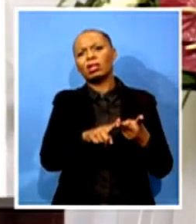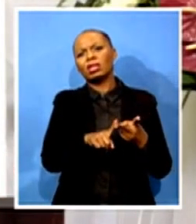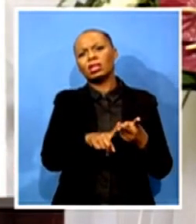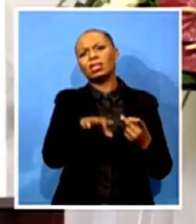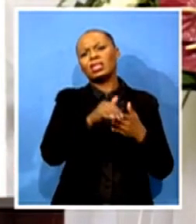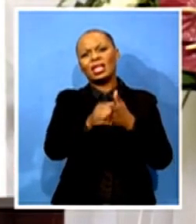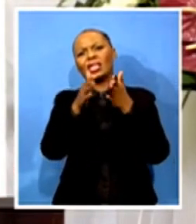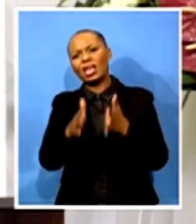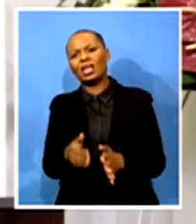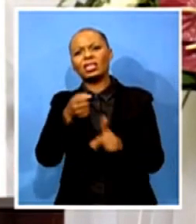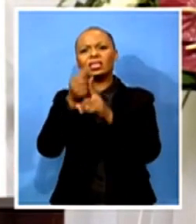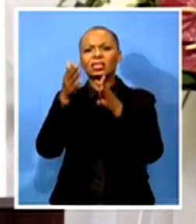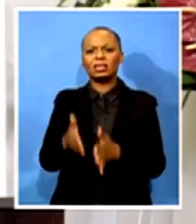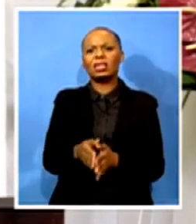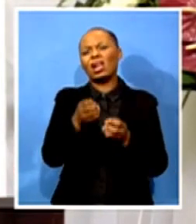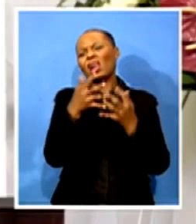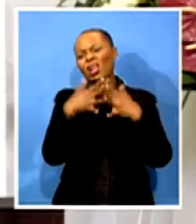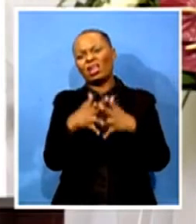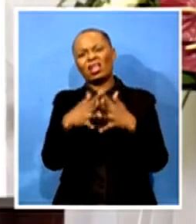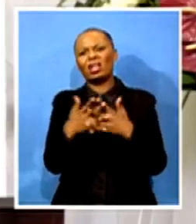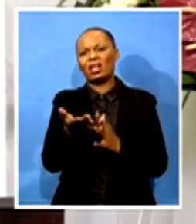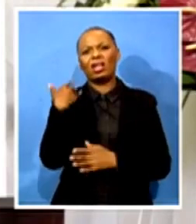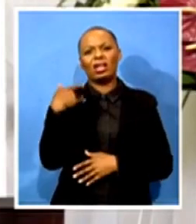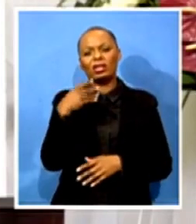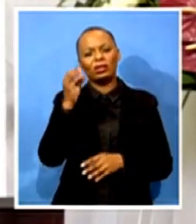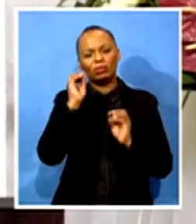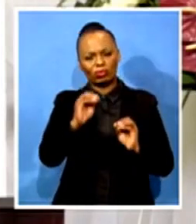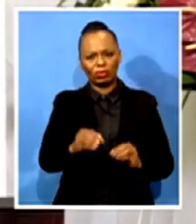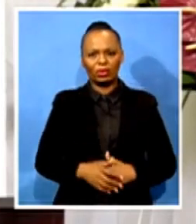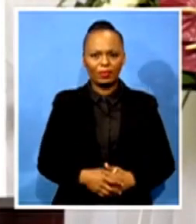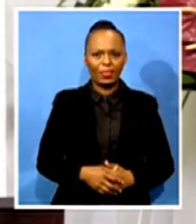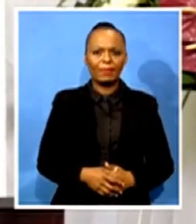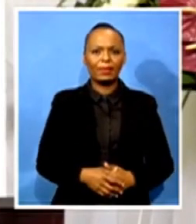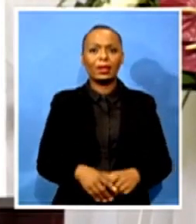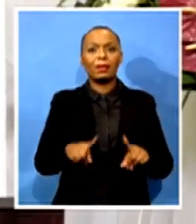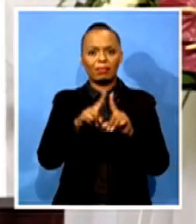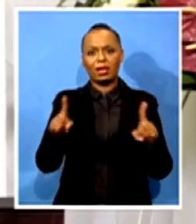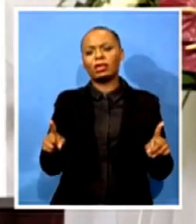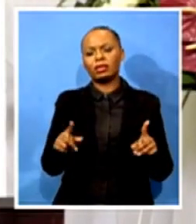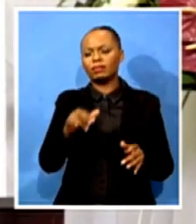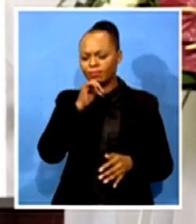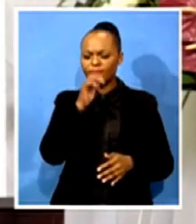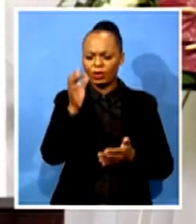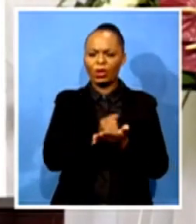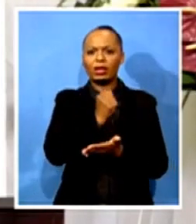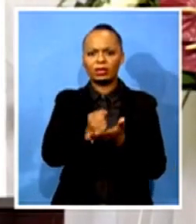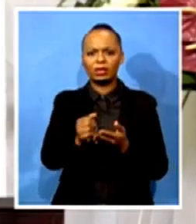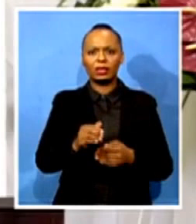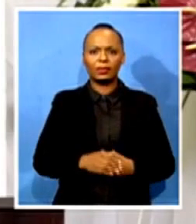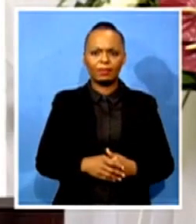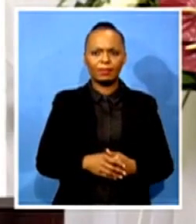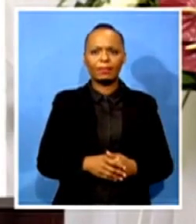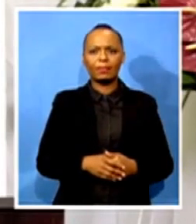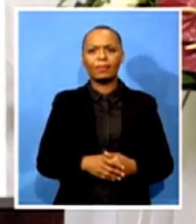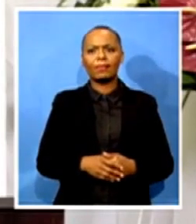eyayikhona. We were registered ke kwathiwa i-area of operation yethu